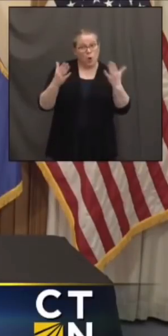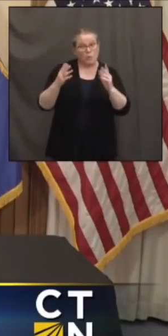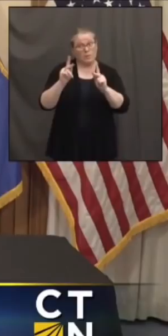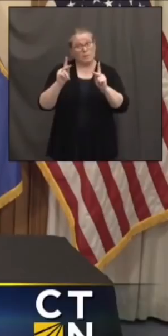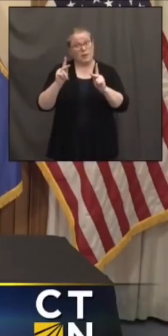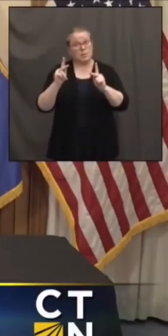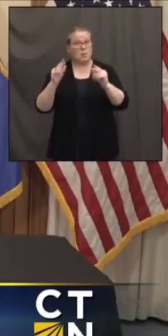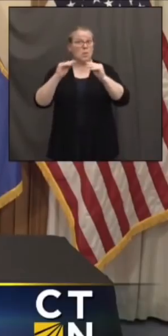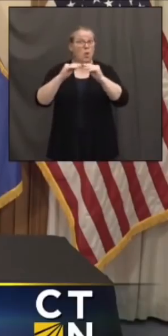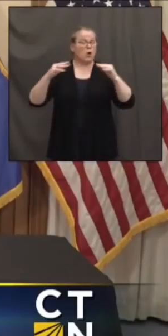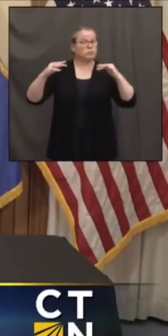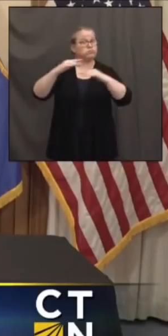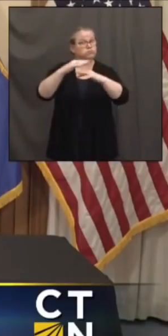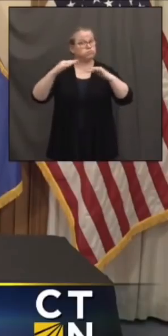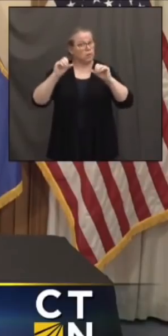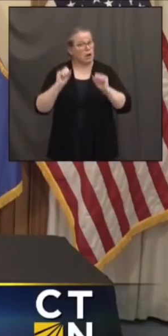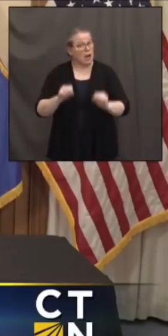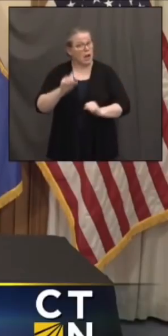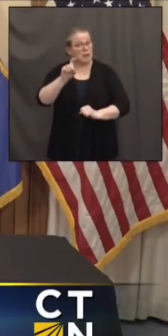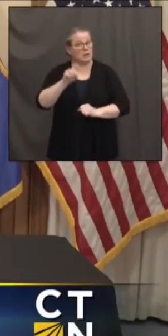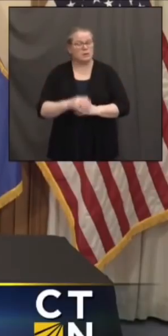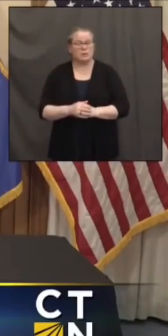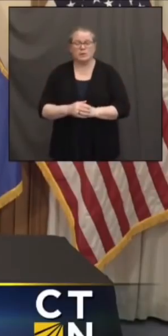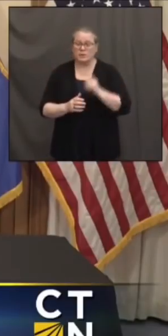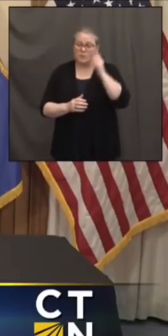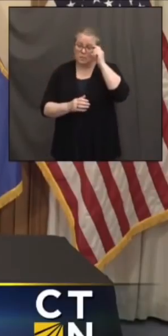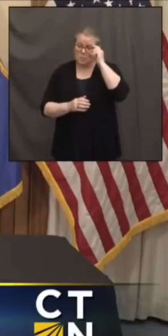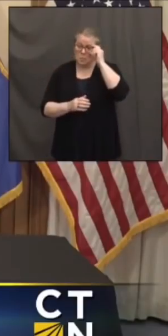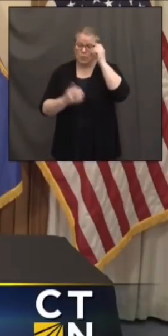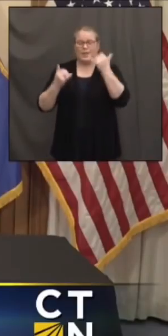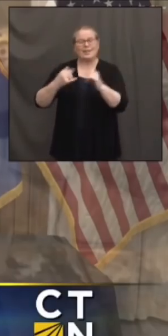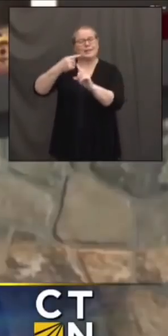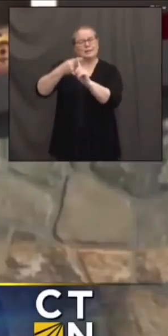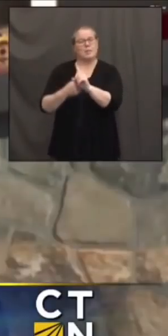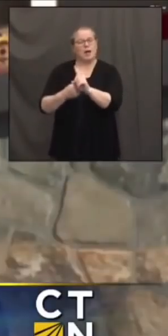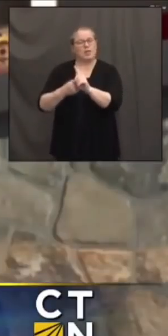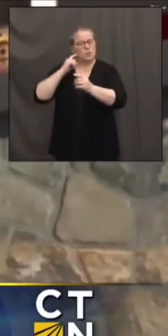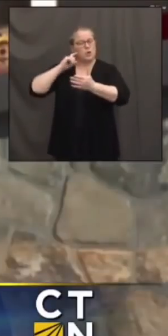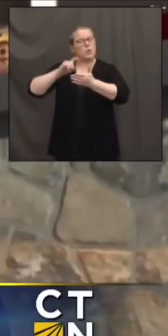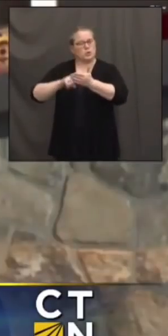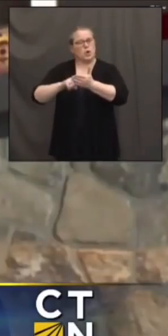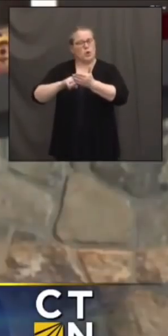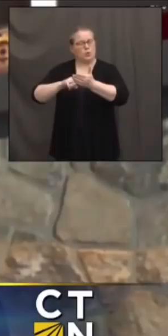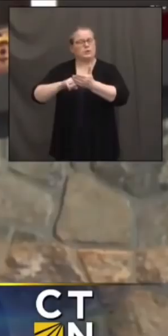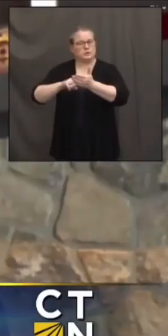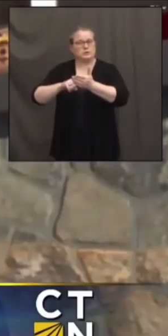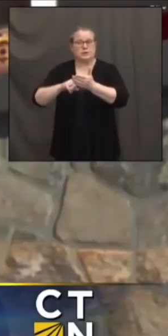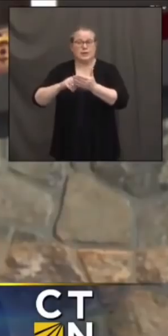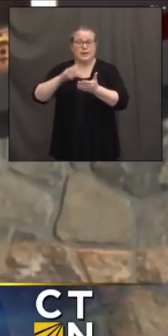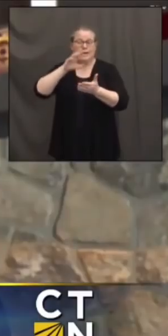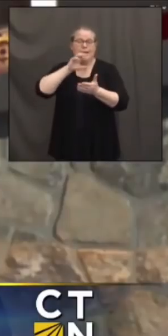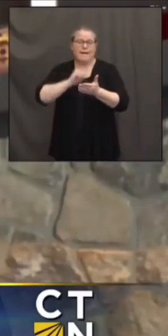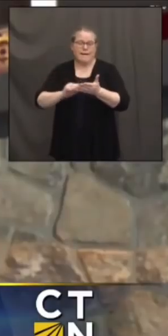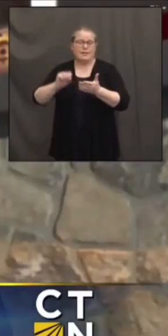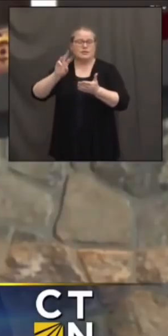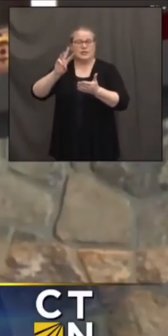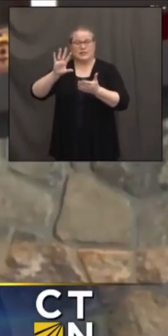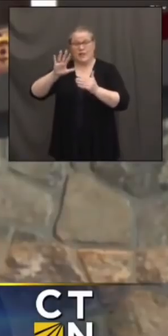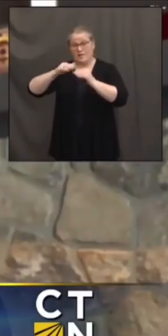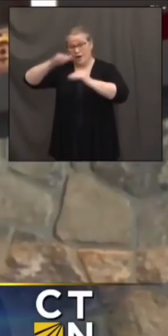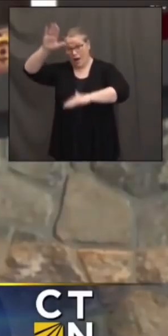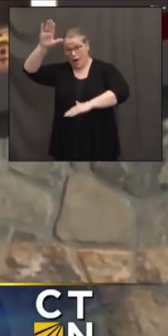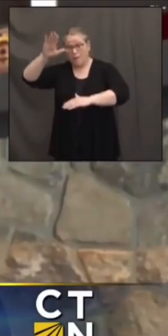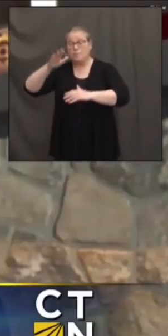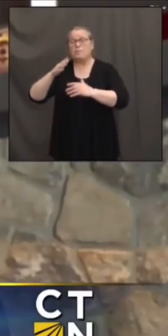point. The bottom line is because the vaccination rates among 65 and over are frankly among the highest in the nation. We've had really good